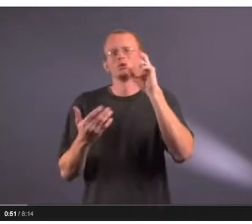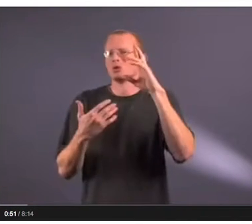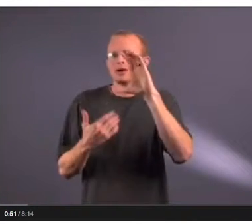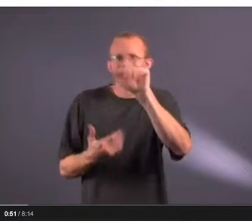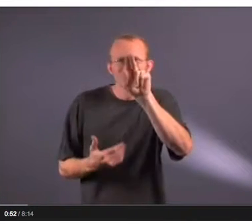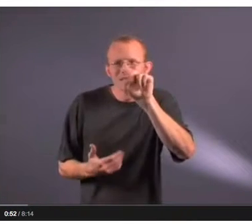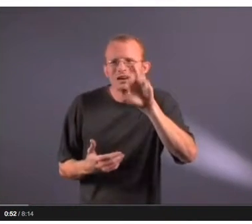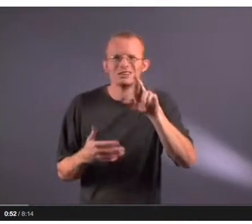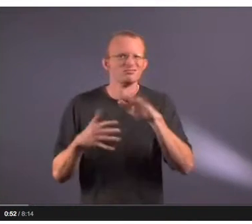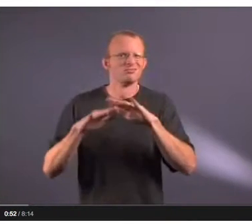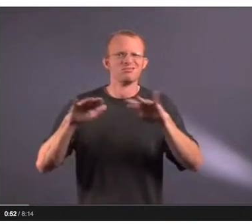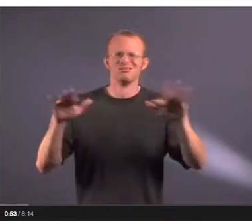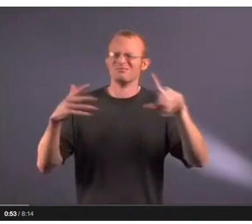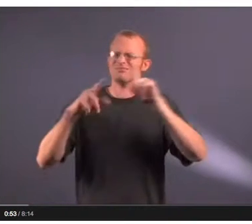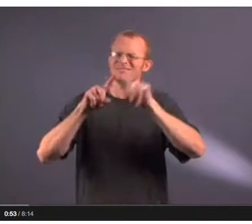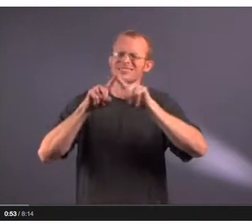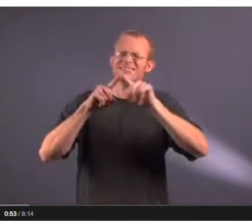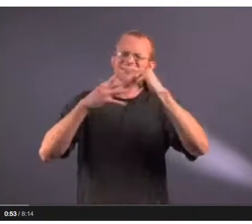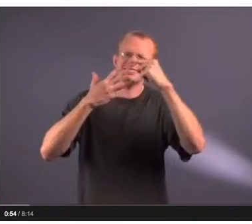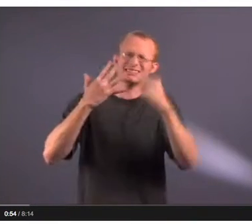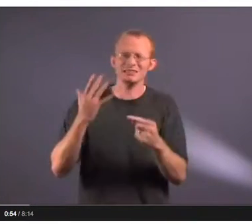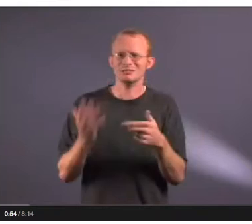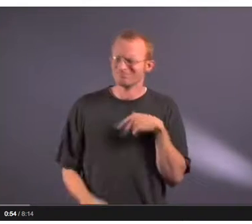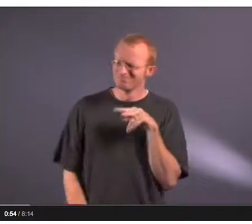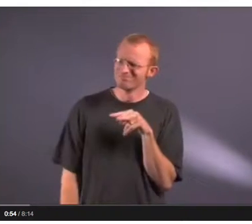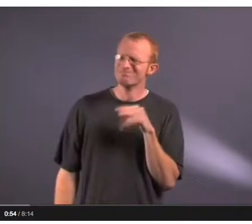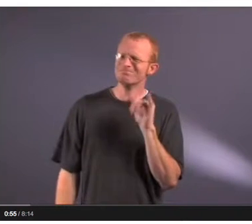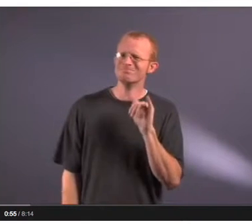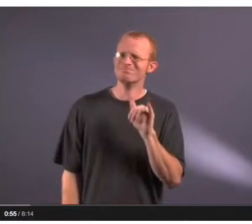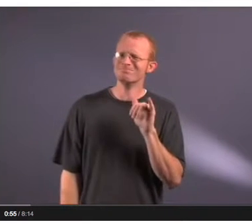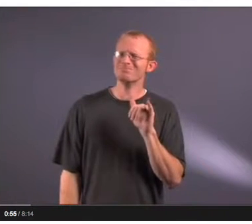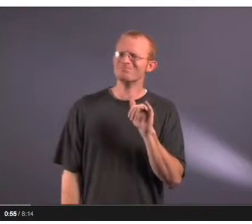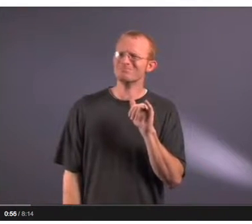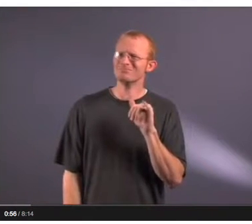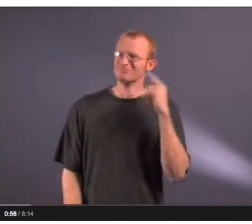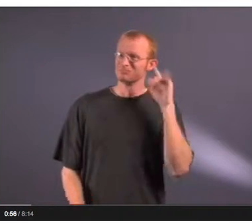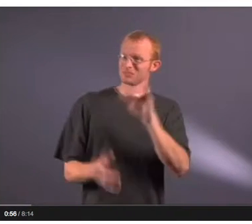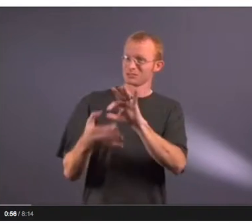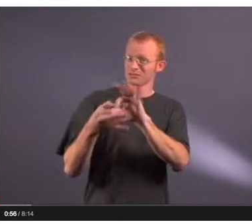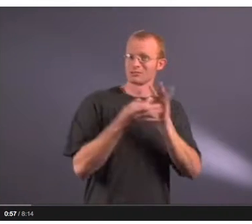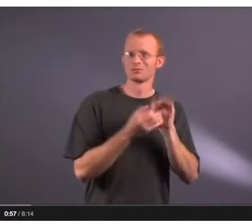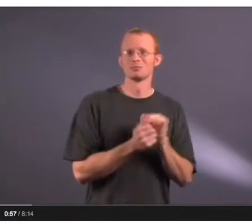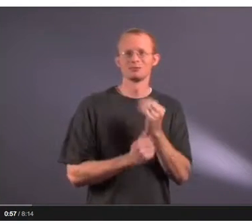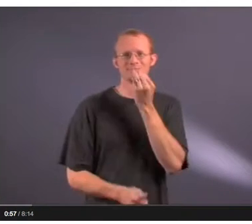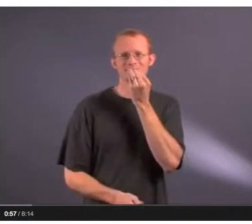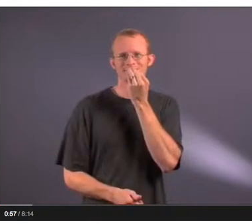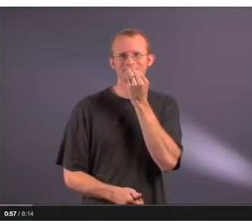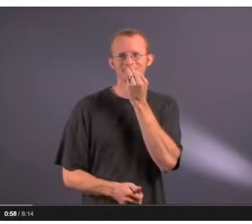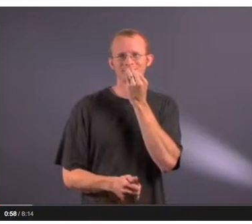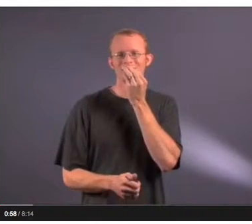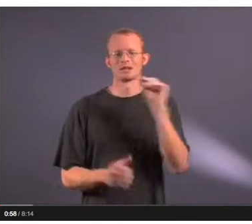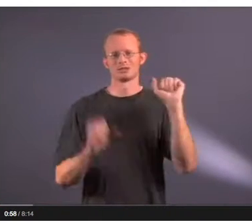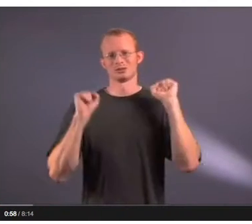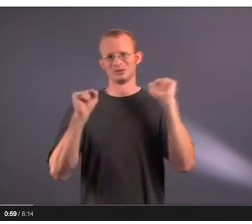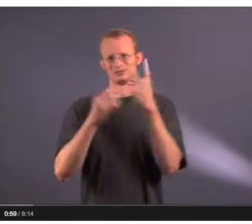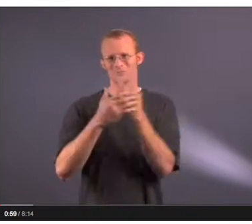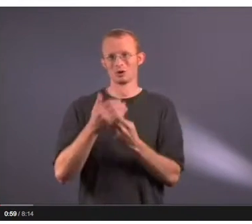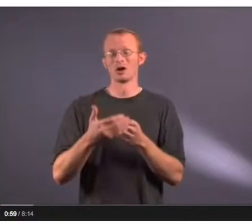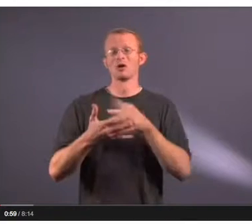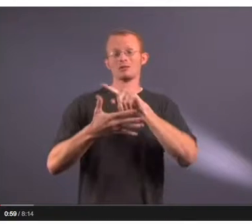things that affect your weight. And that, so all of these, so there are a lot of things that happen, disease and